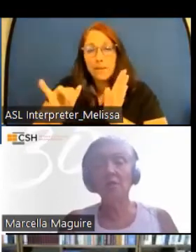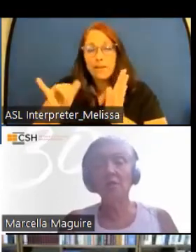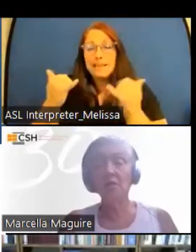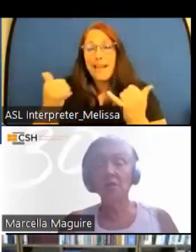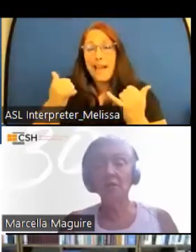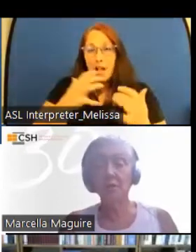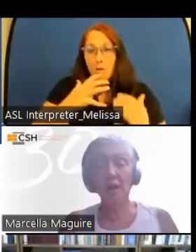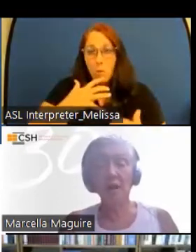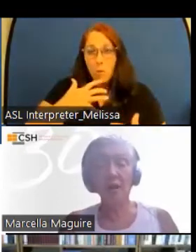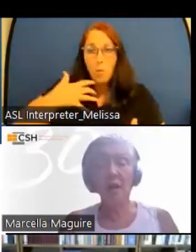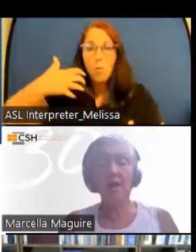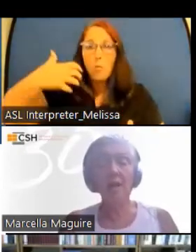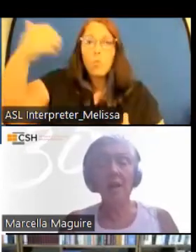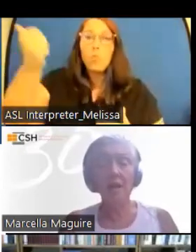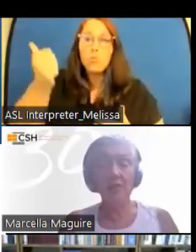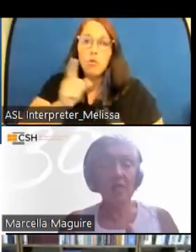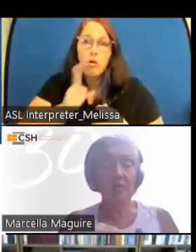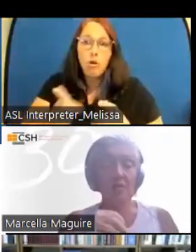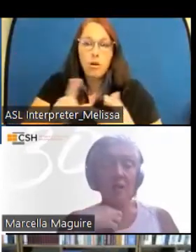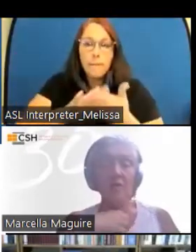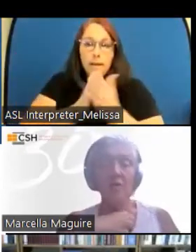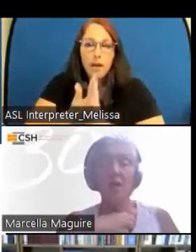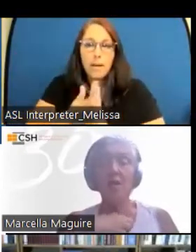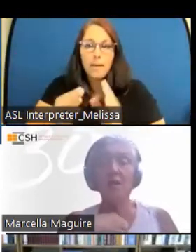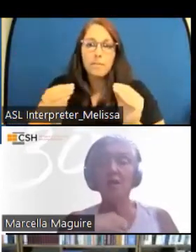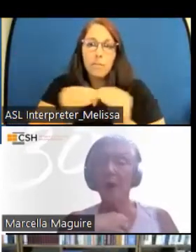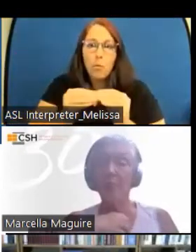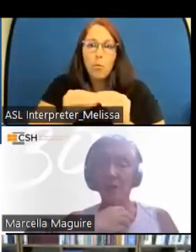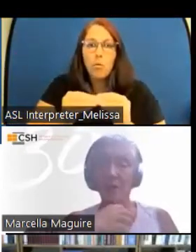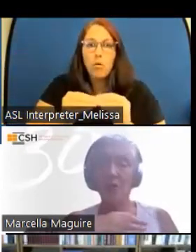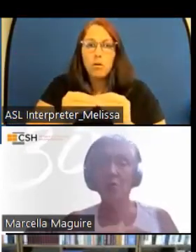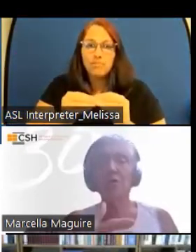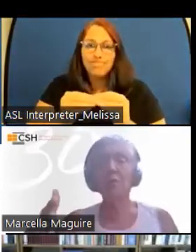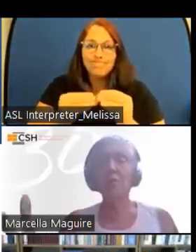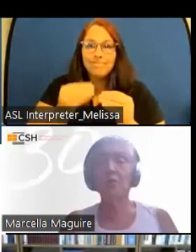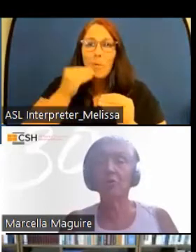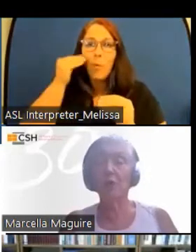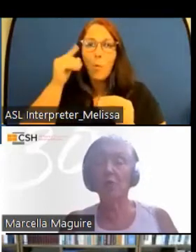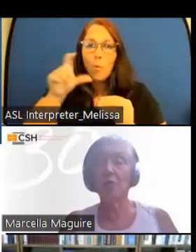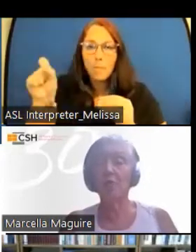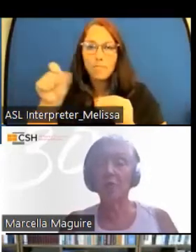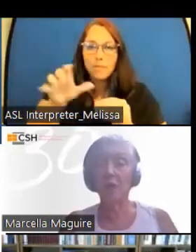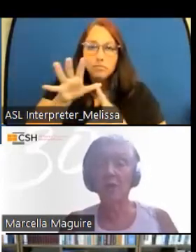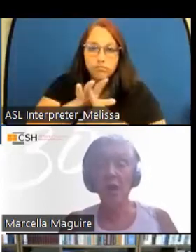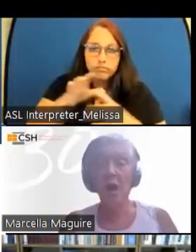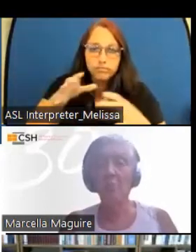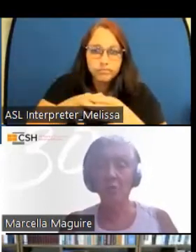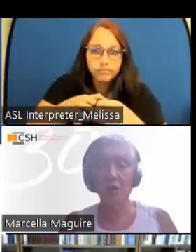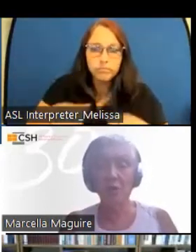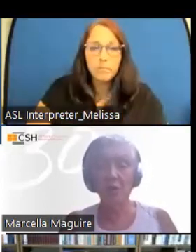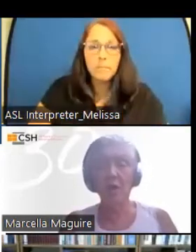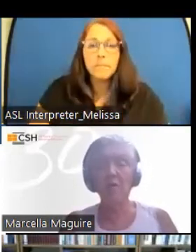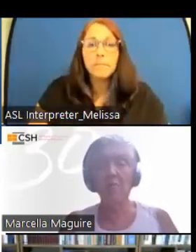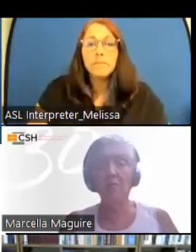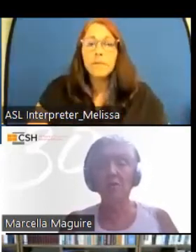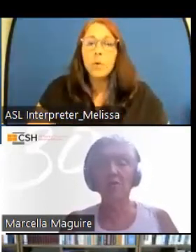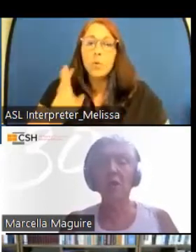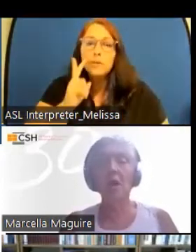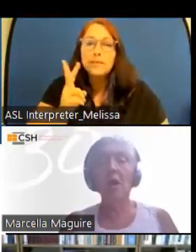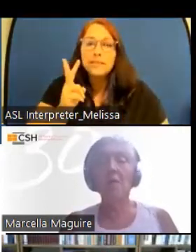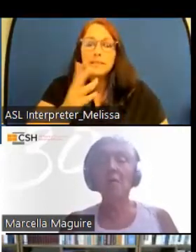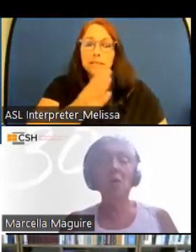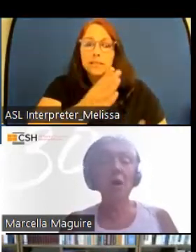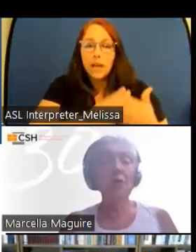is increasing as well. Lots of challenges. In this population, we see people who've been homeless for a long time. We'll talk about chronic